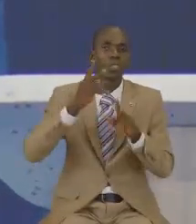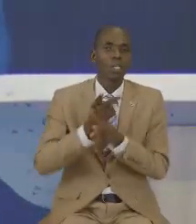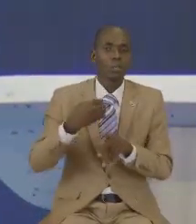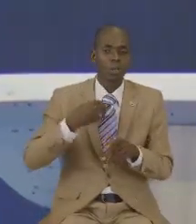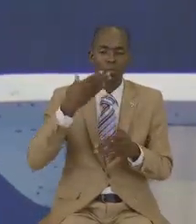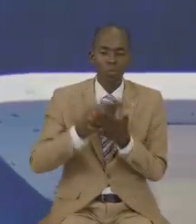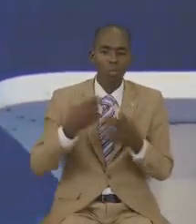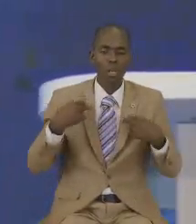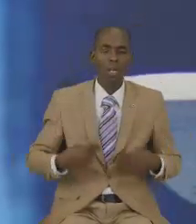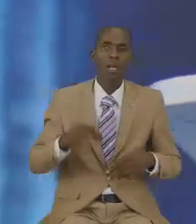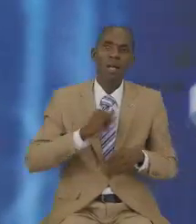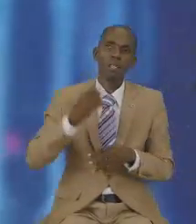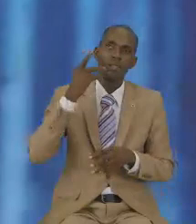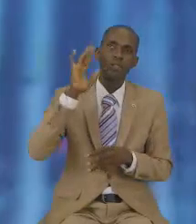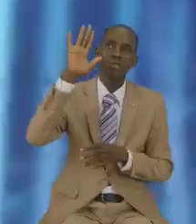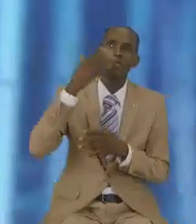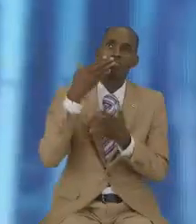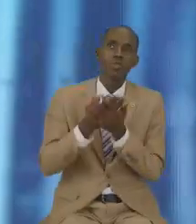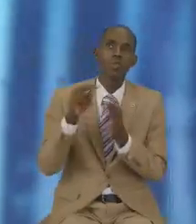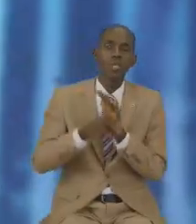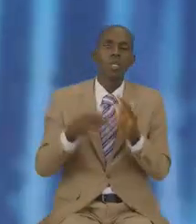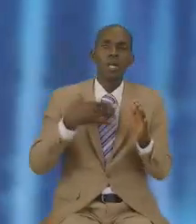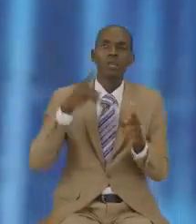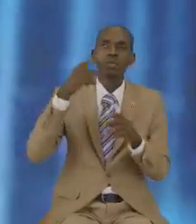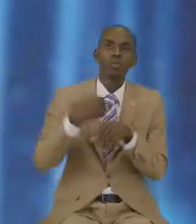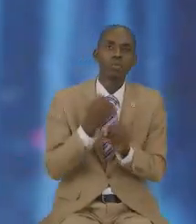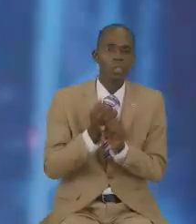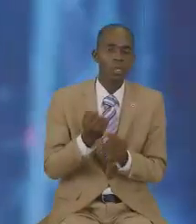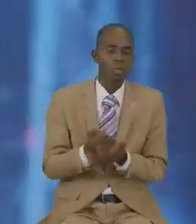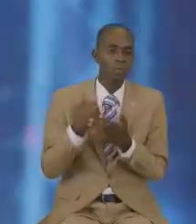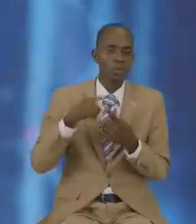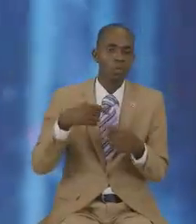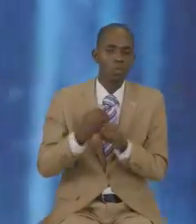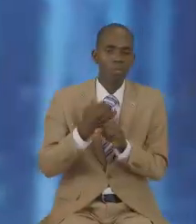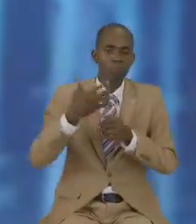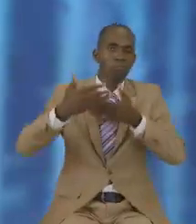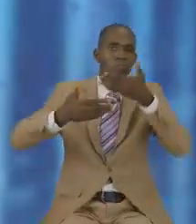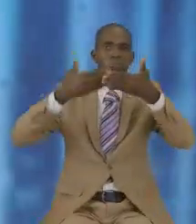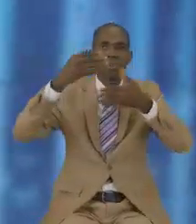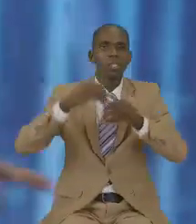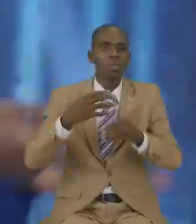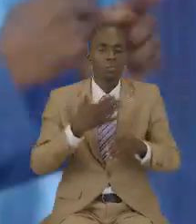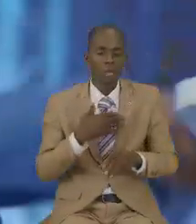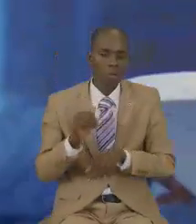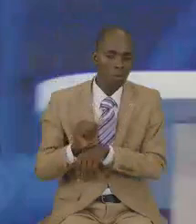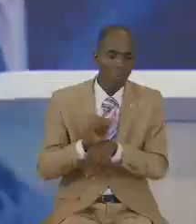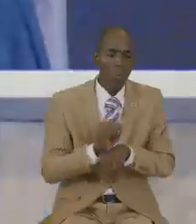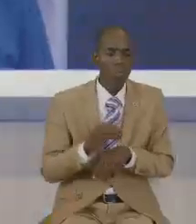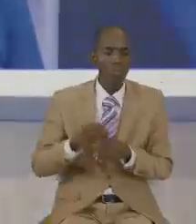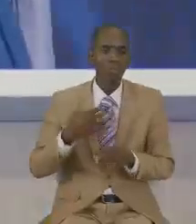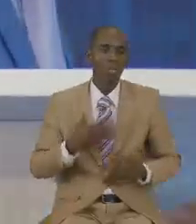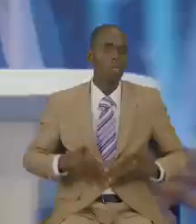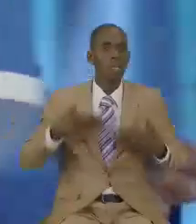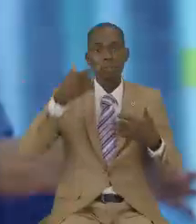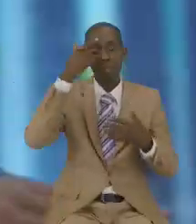see your goodness. You keep me happy. And I'm even making progress in my endeavors. I see your goodness. And because of